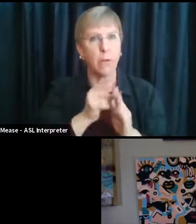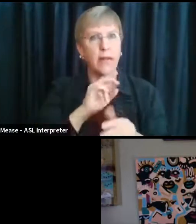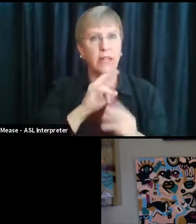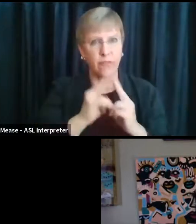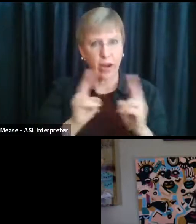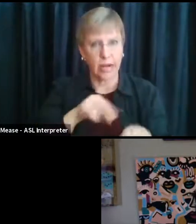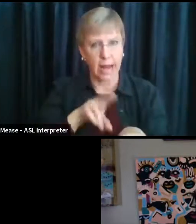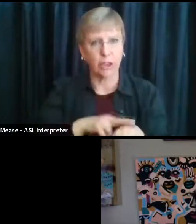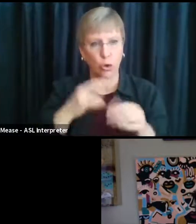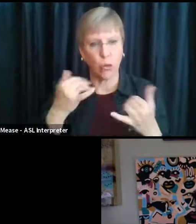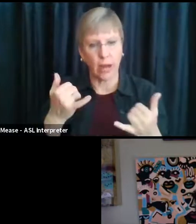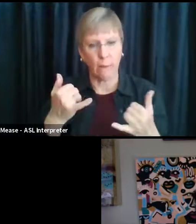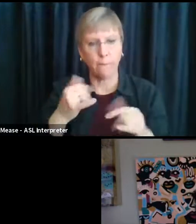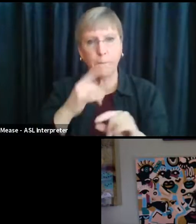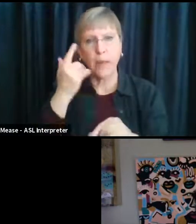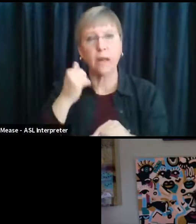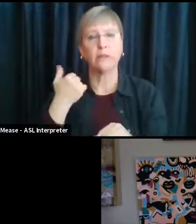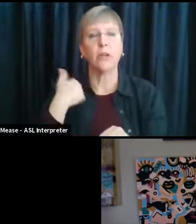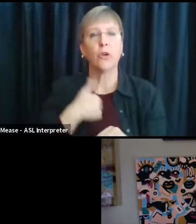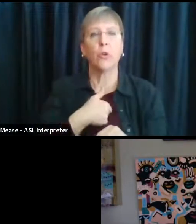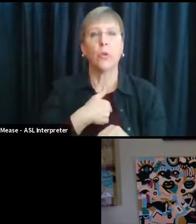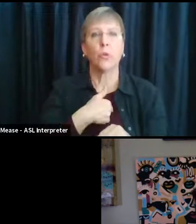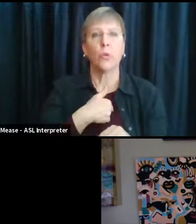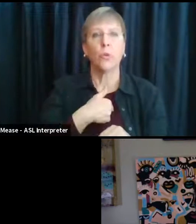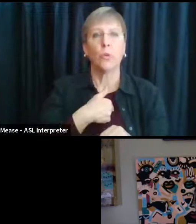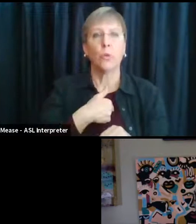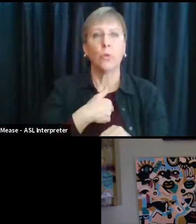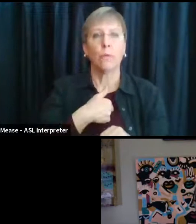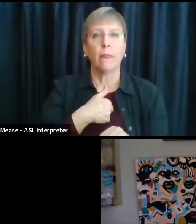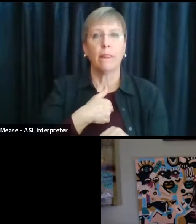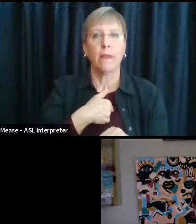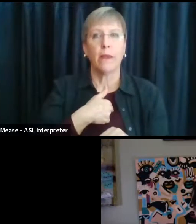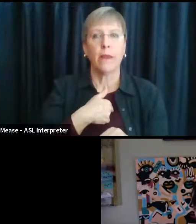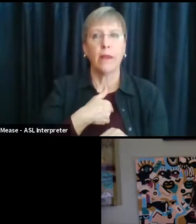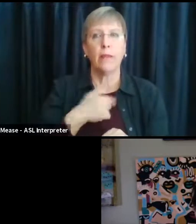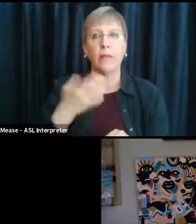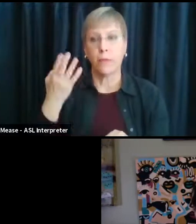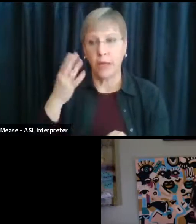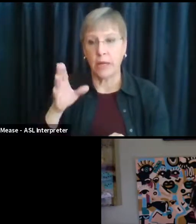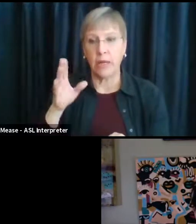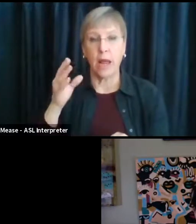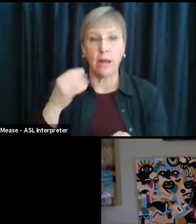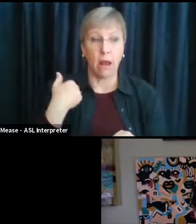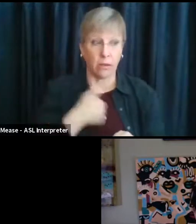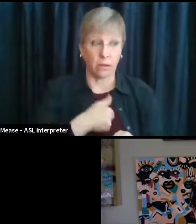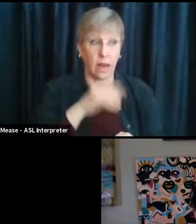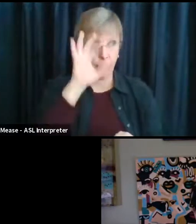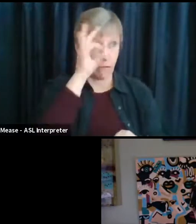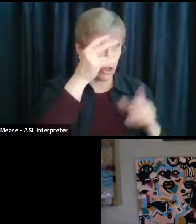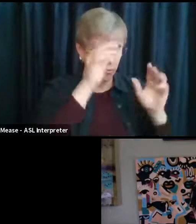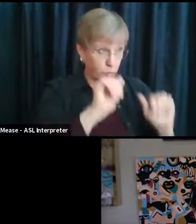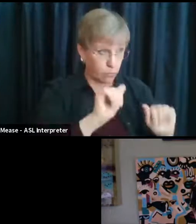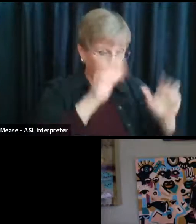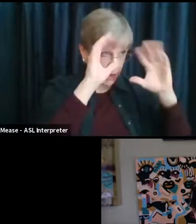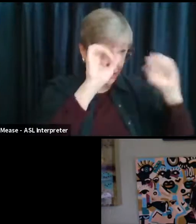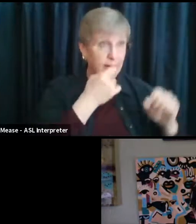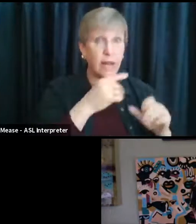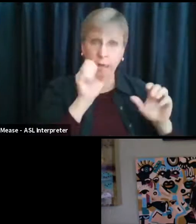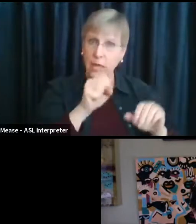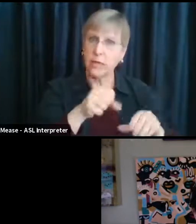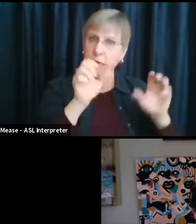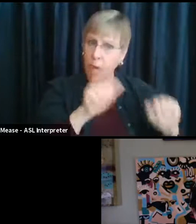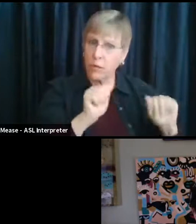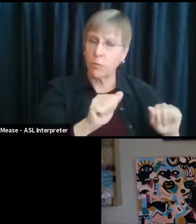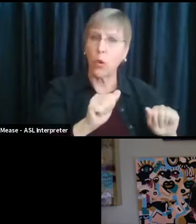national because even though Benin asked and the French president said it's possible and let's open